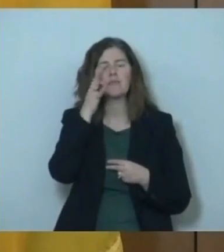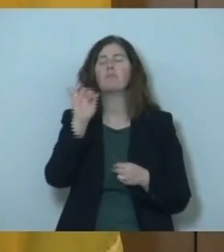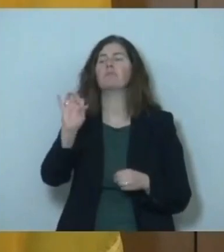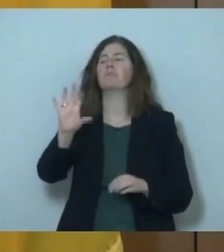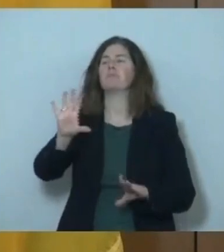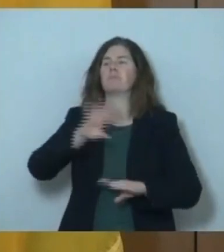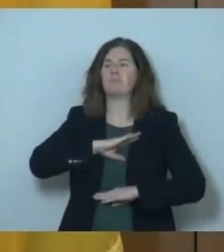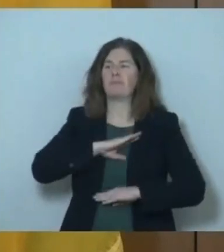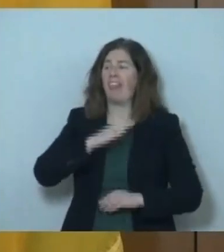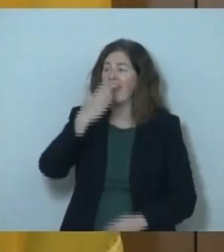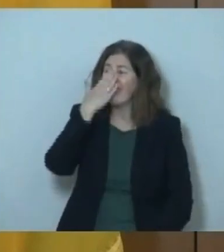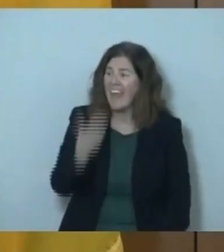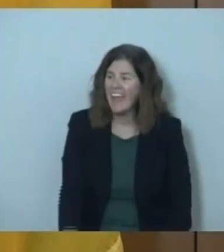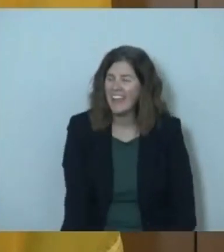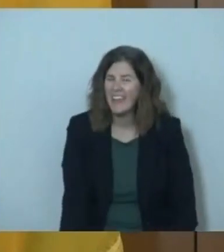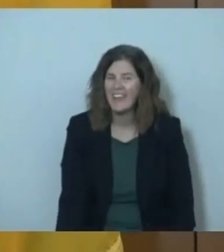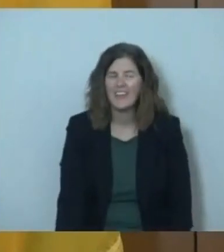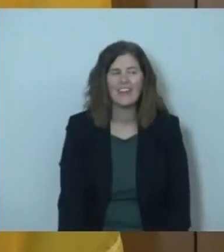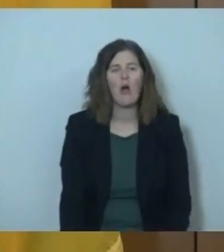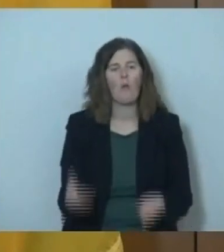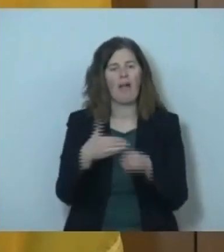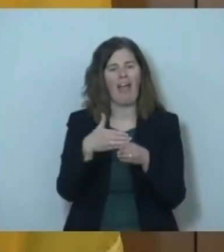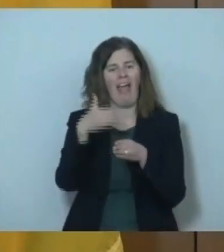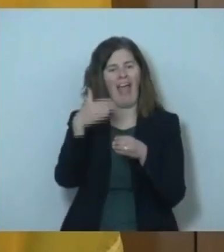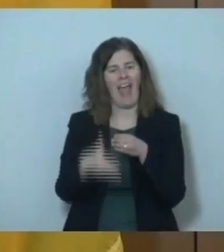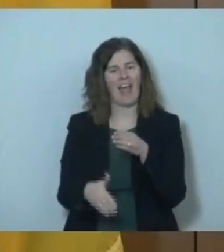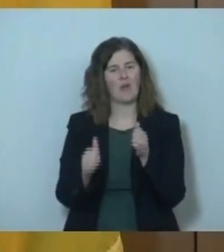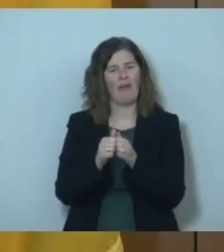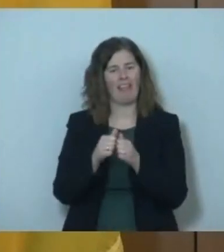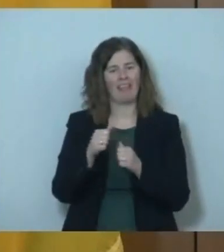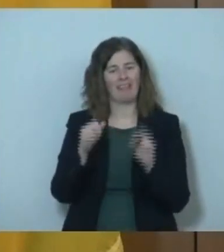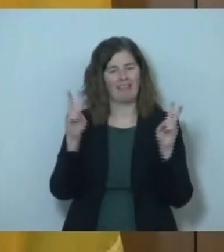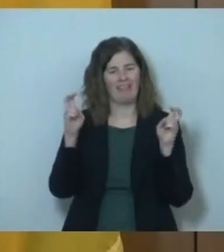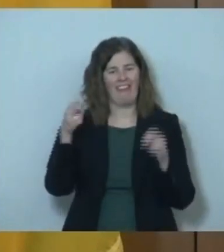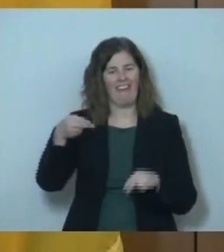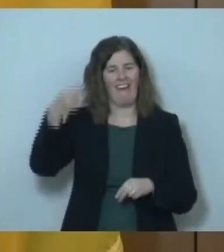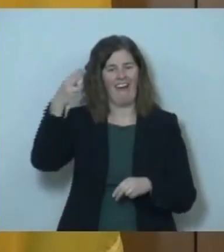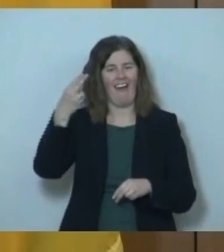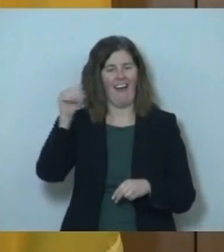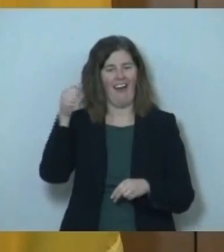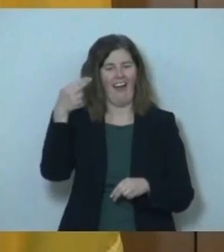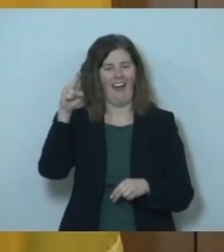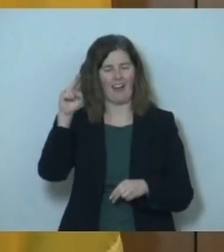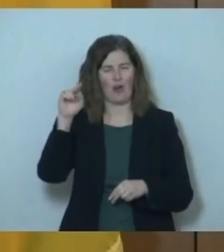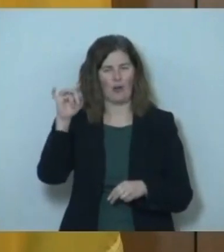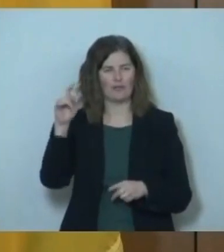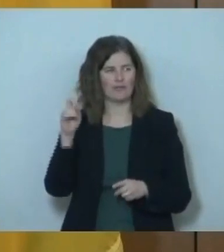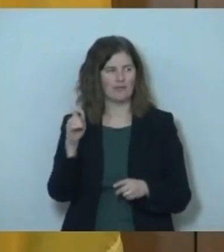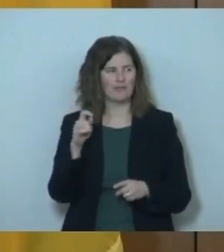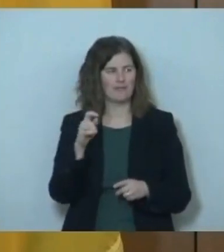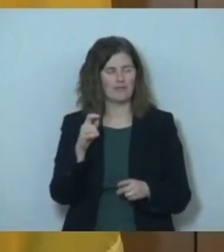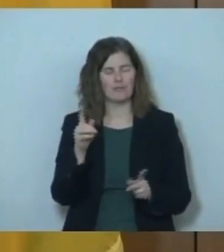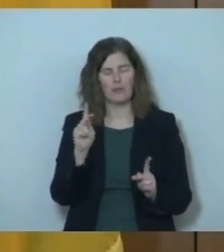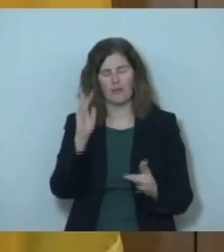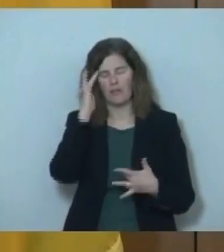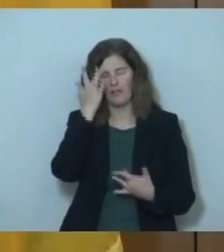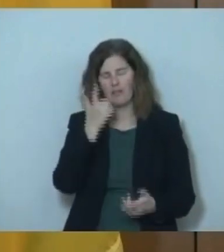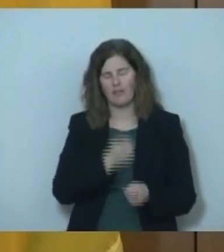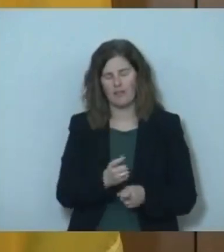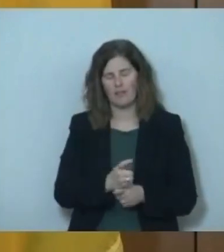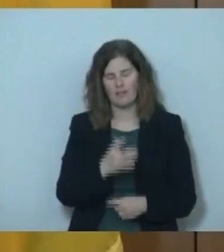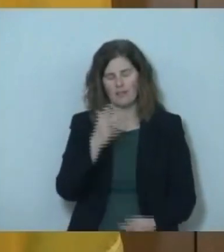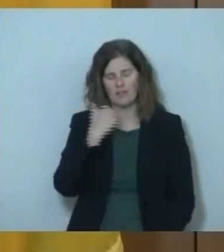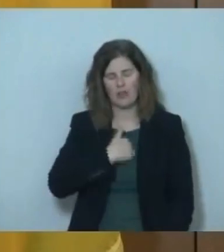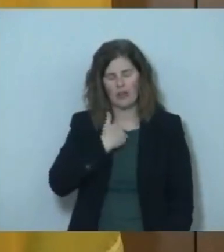Oh, thank you. Let's end on a high note. Okay, no, people are tired. Look, I